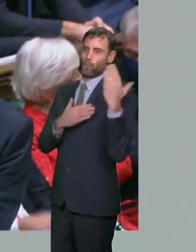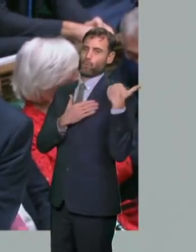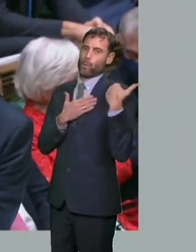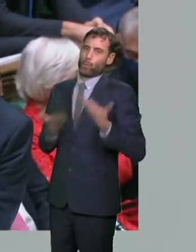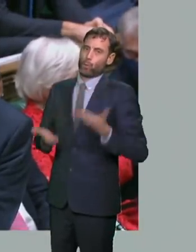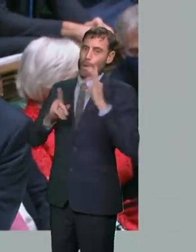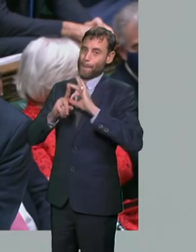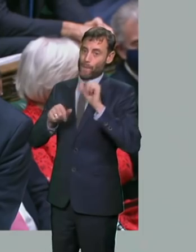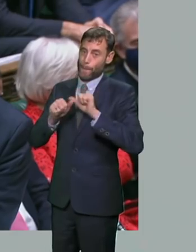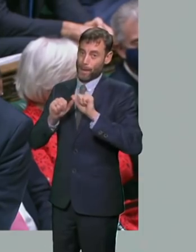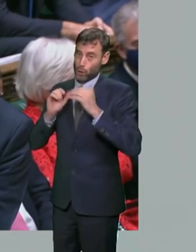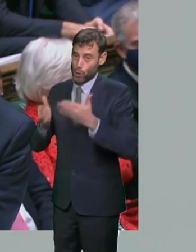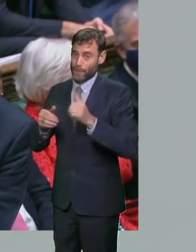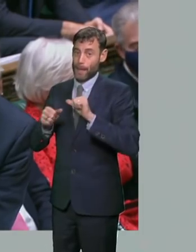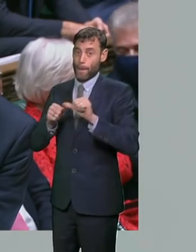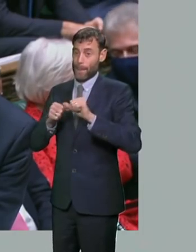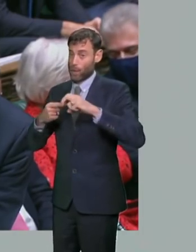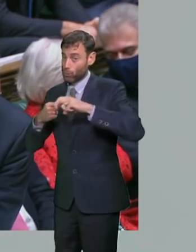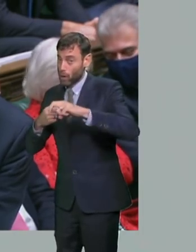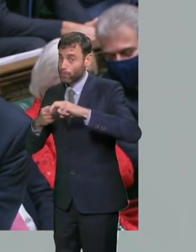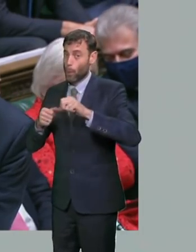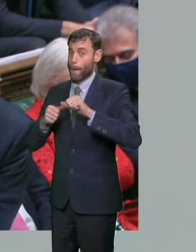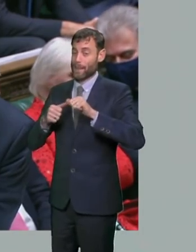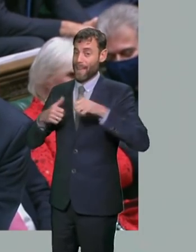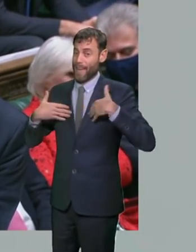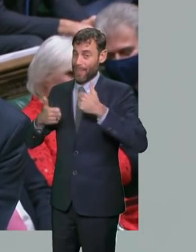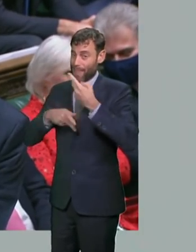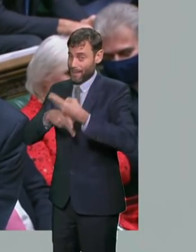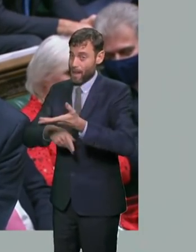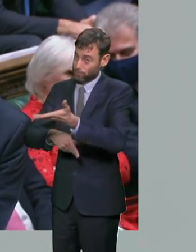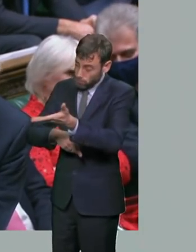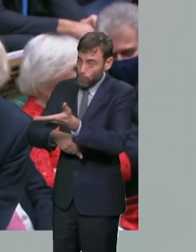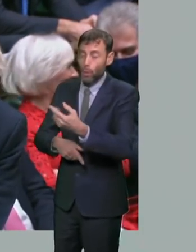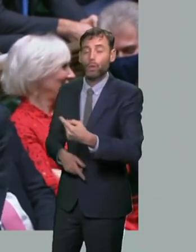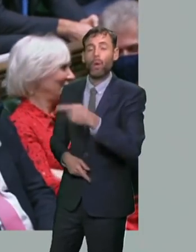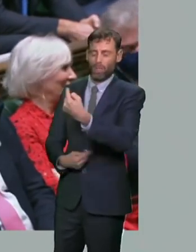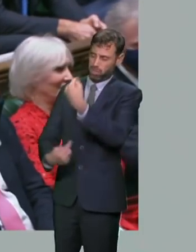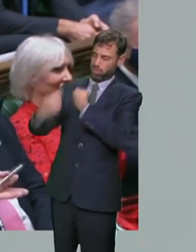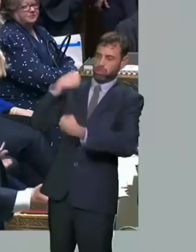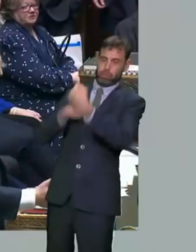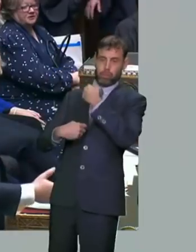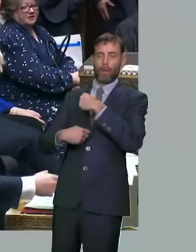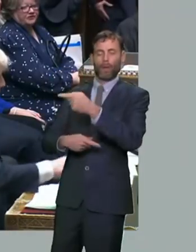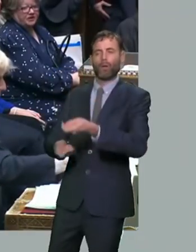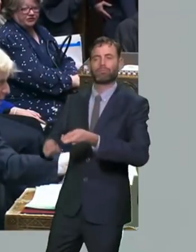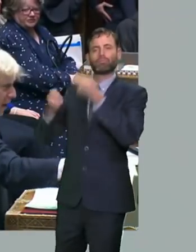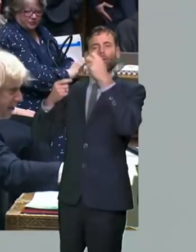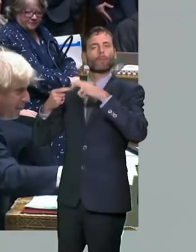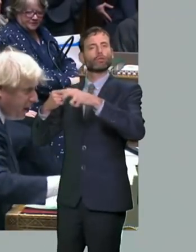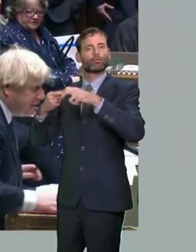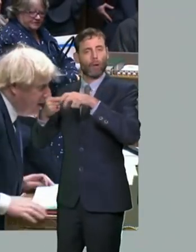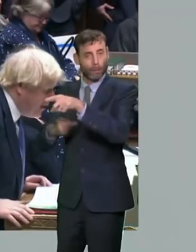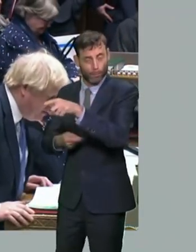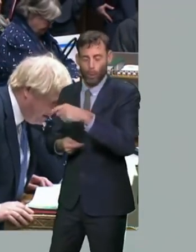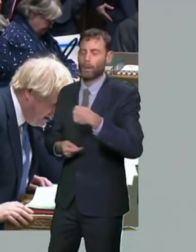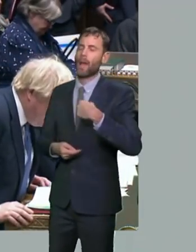better transport, better healthcare, and what we are delivering. He talks about transport, Mr. Speaker. I'll tell